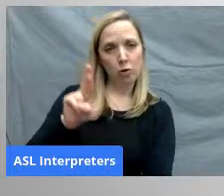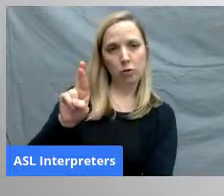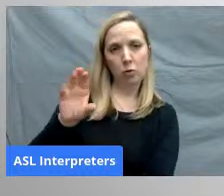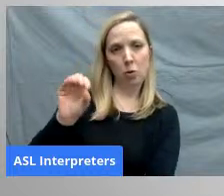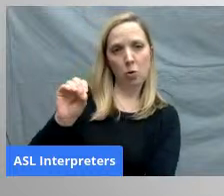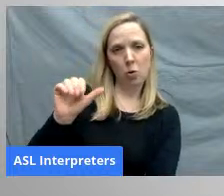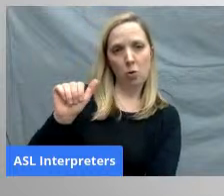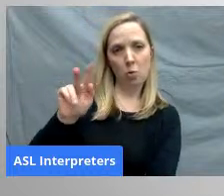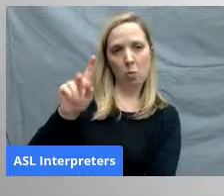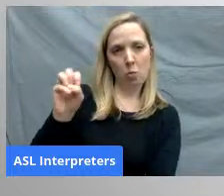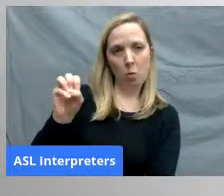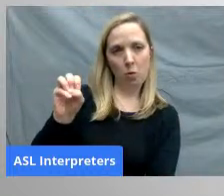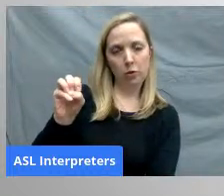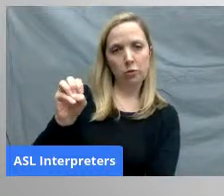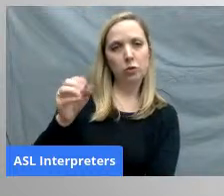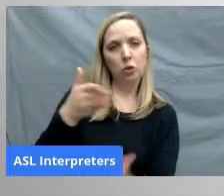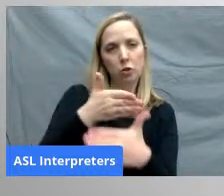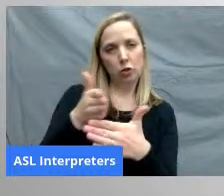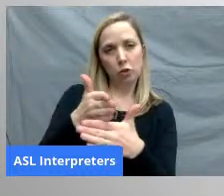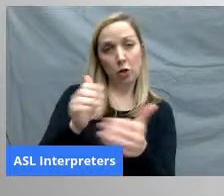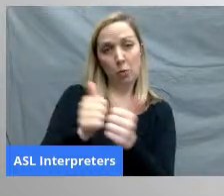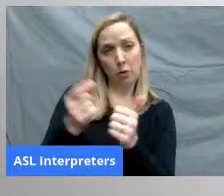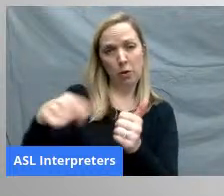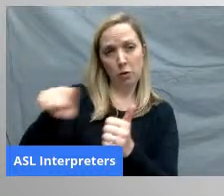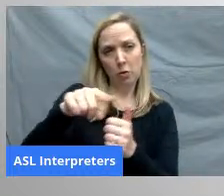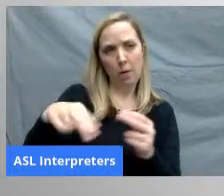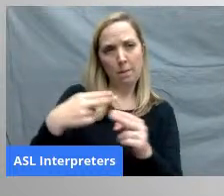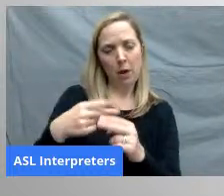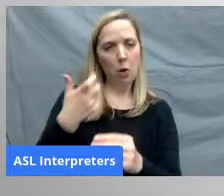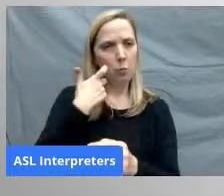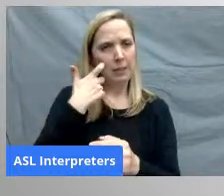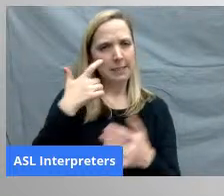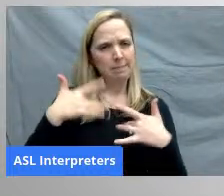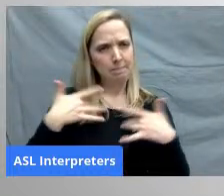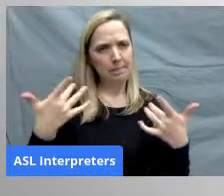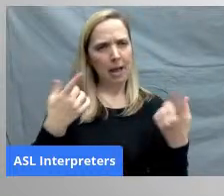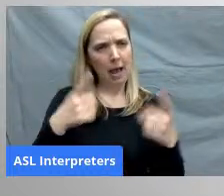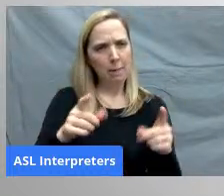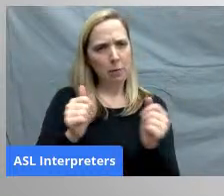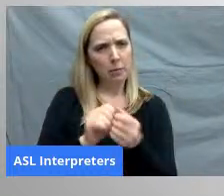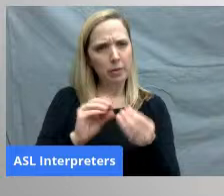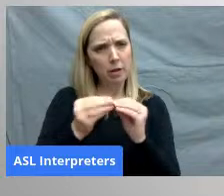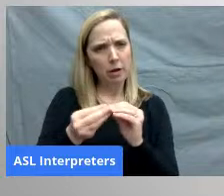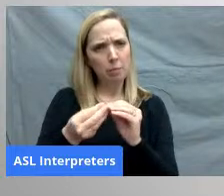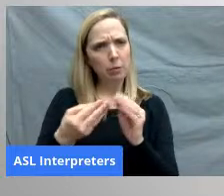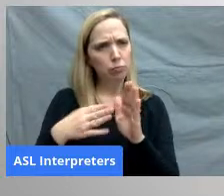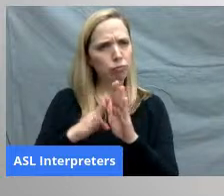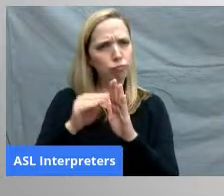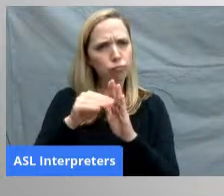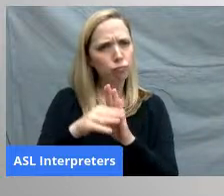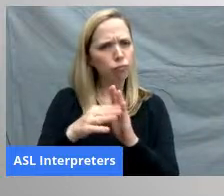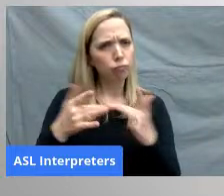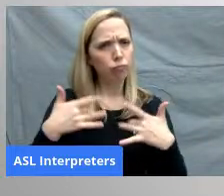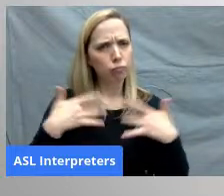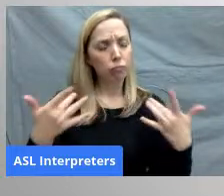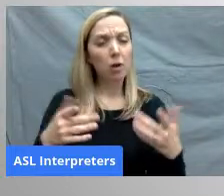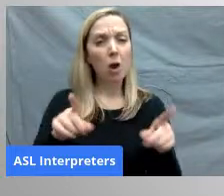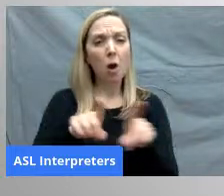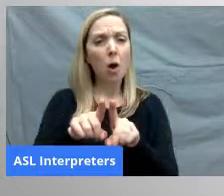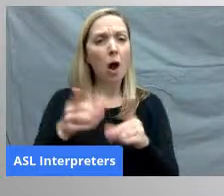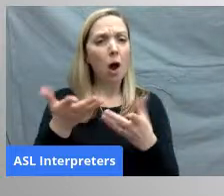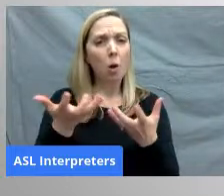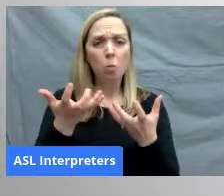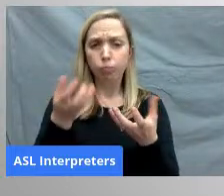seeing with those numbers over the last week or so. And I just want people to know that I, as well as our cabinet, all are